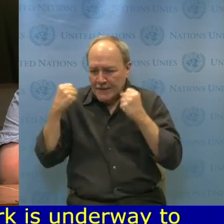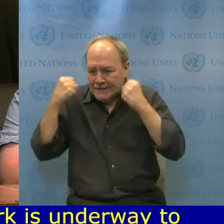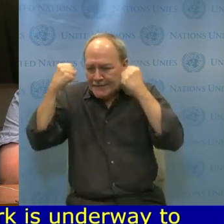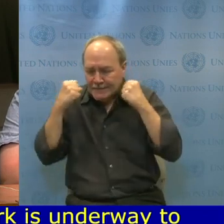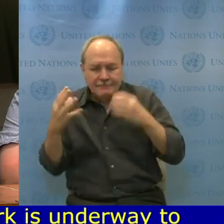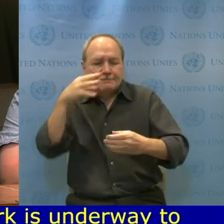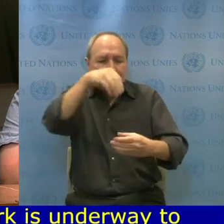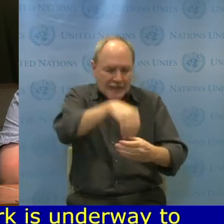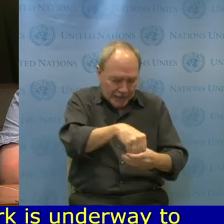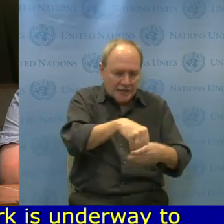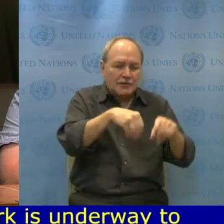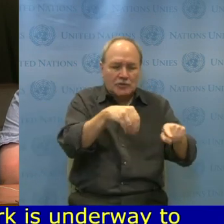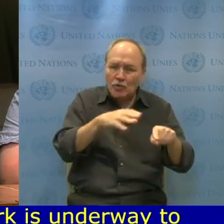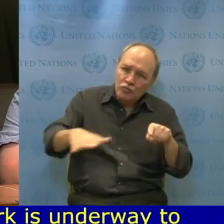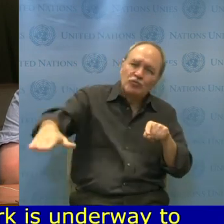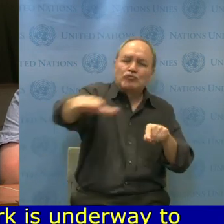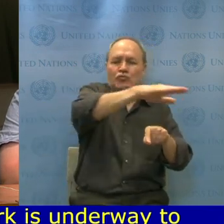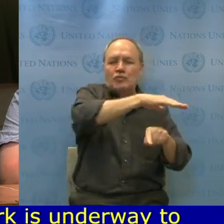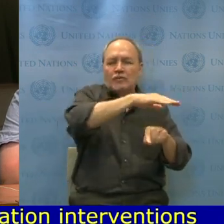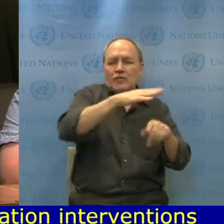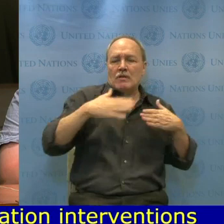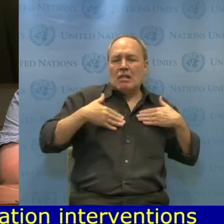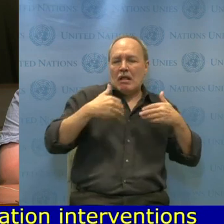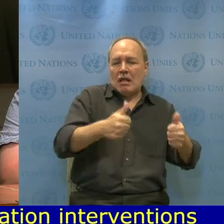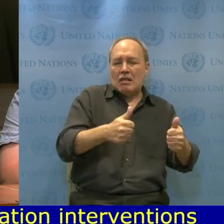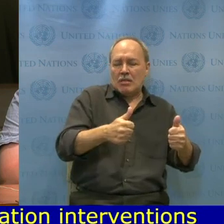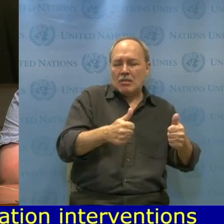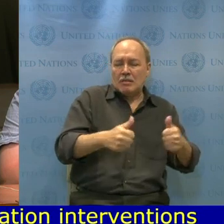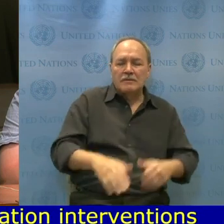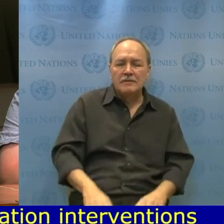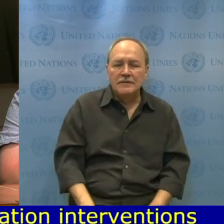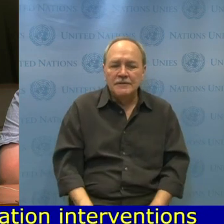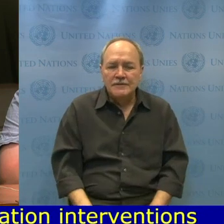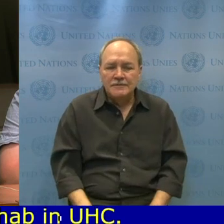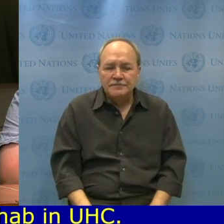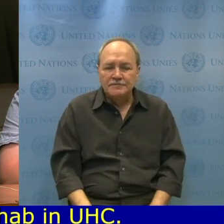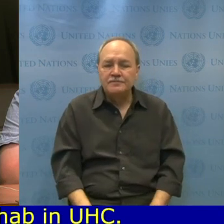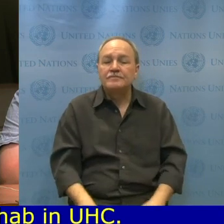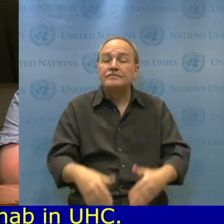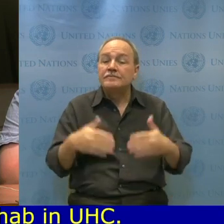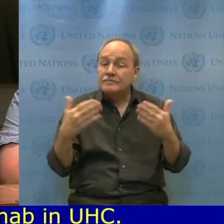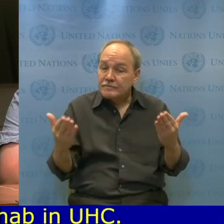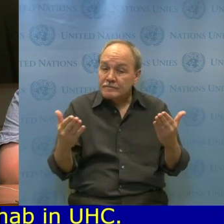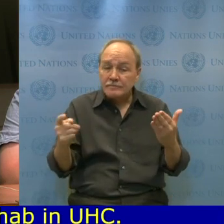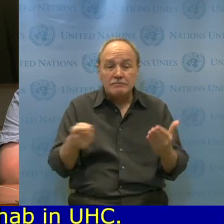Furthermore, following the publication of the first WHO list of priority assistive products in 2016,